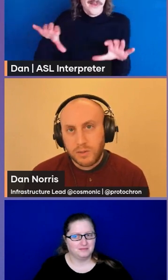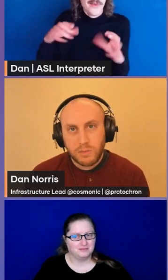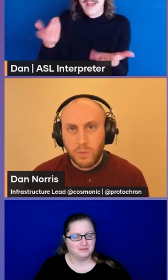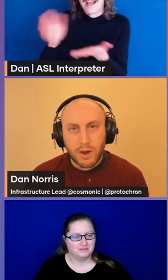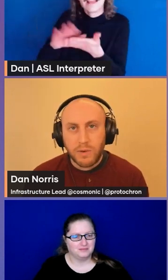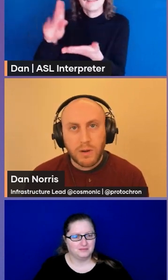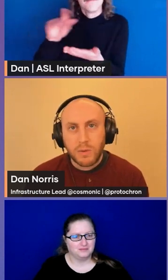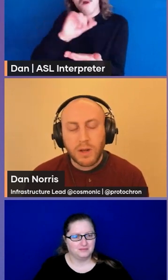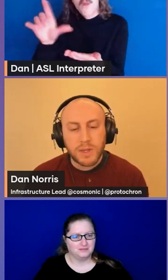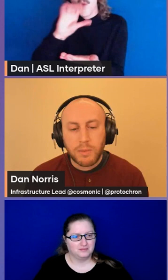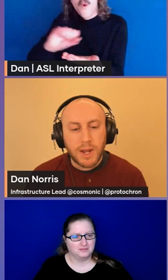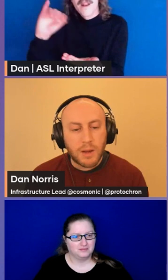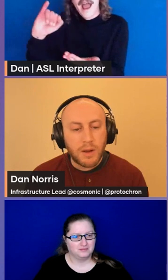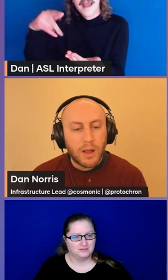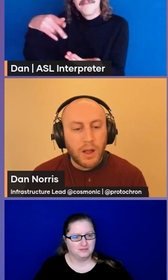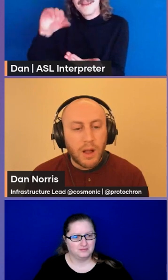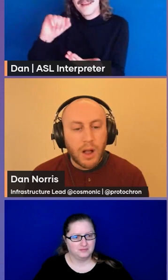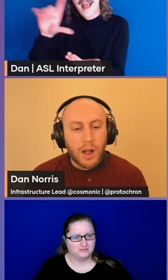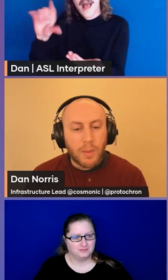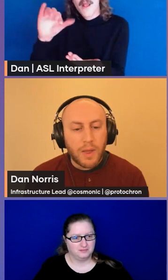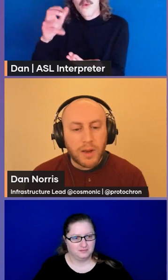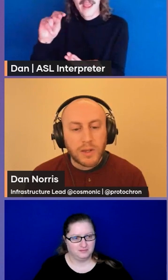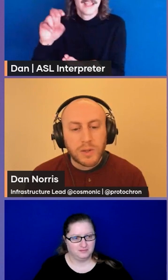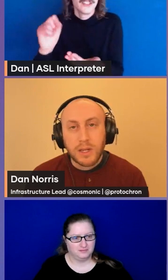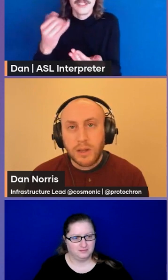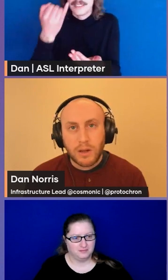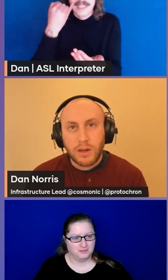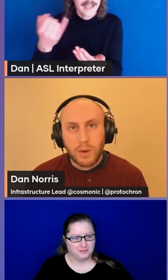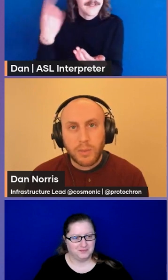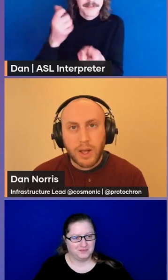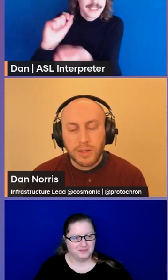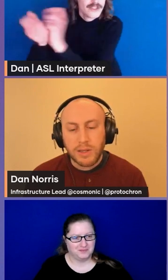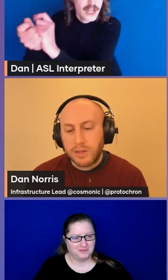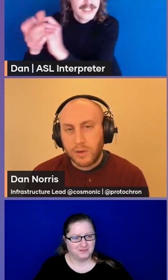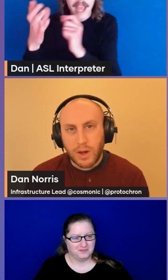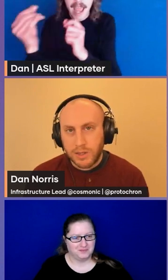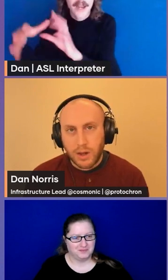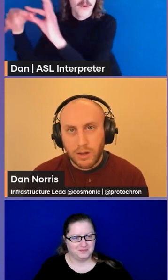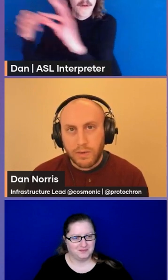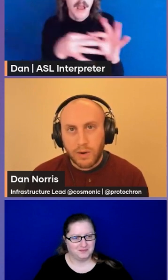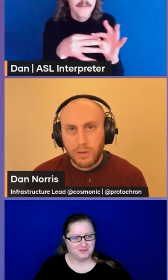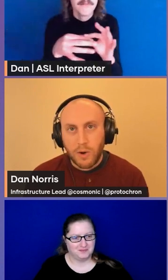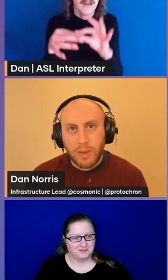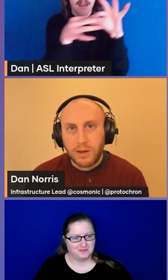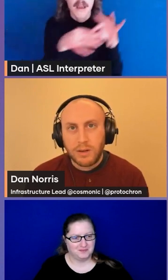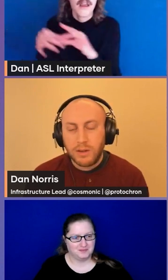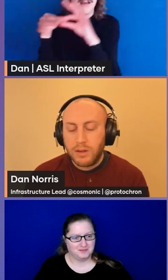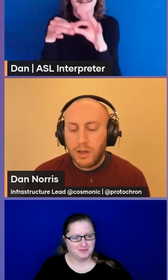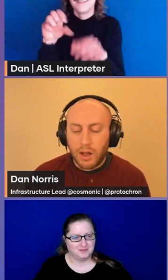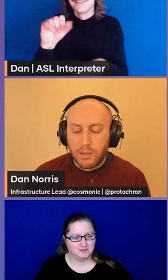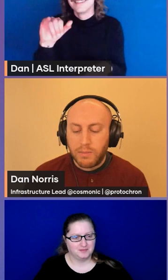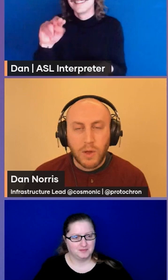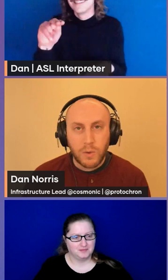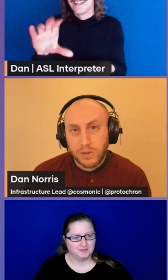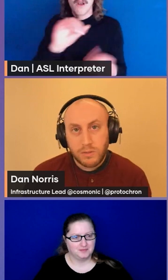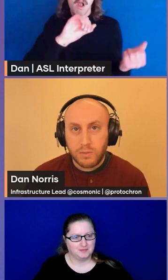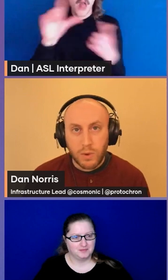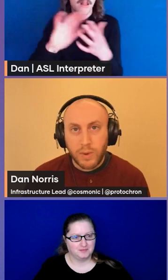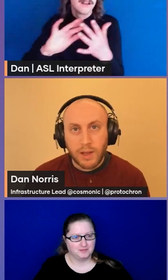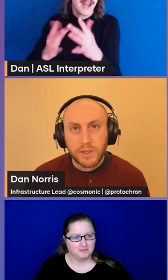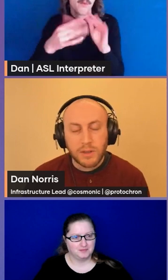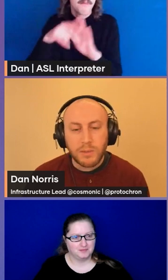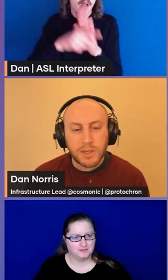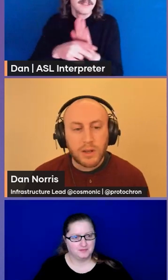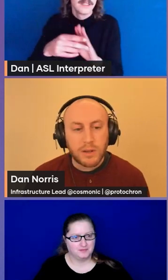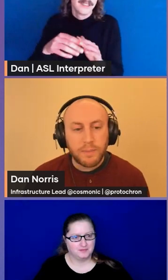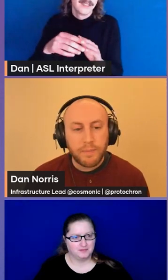allocations whenever a node comes up or down. And then also syncing all the network policies across all of our Nomad hosts where we